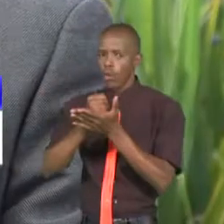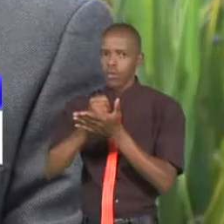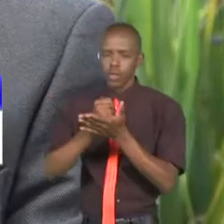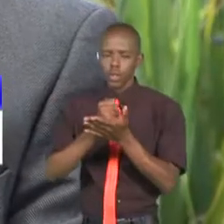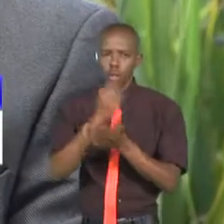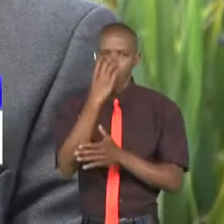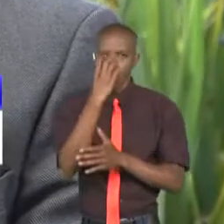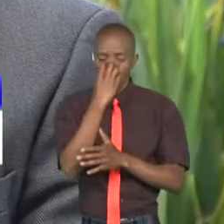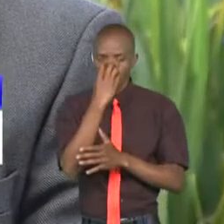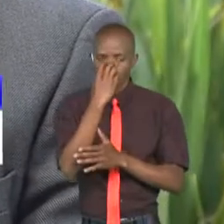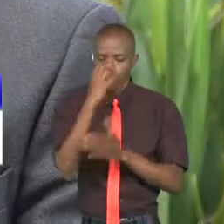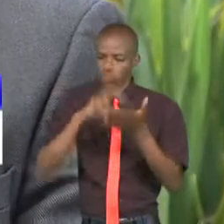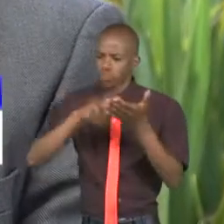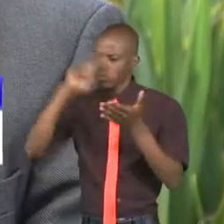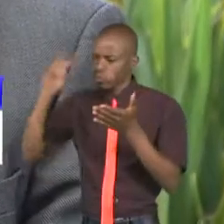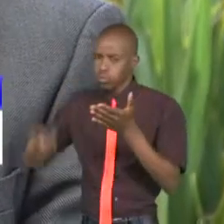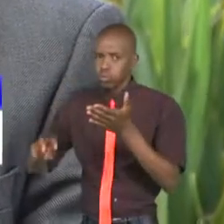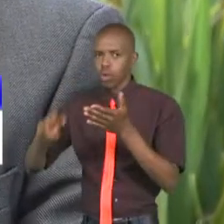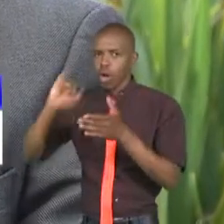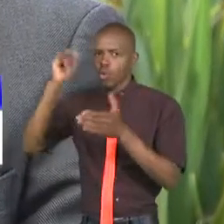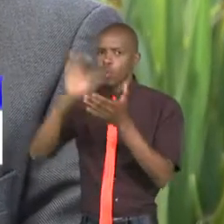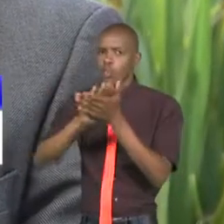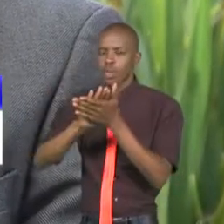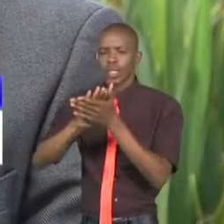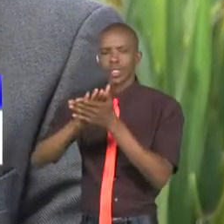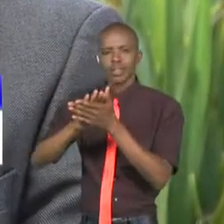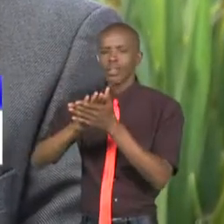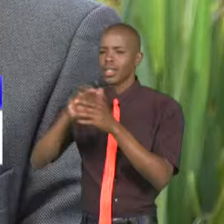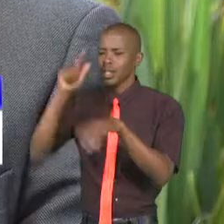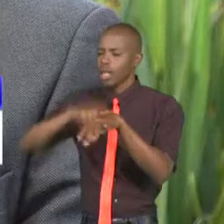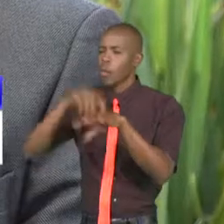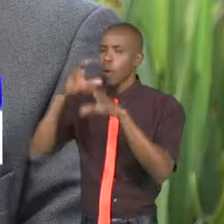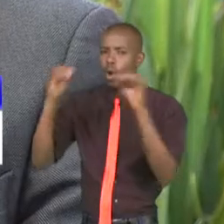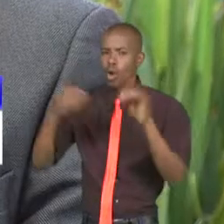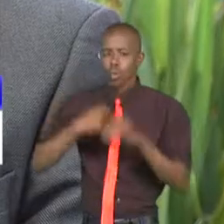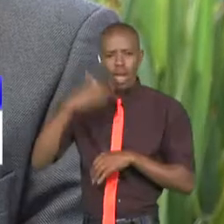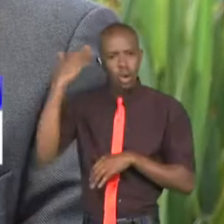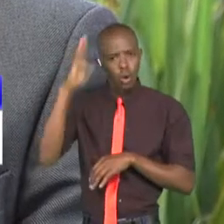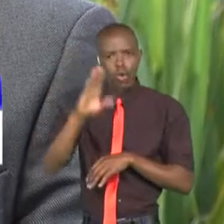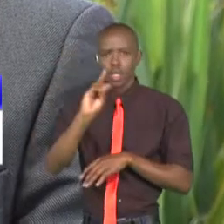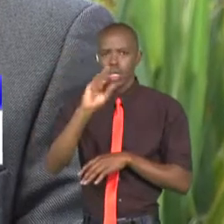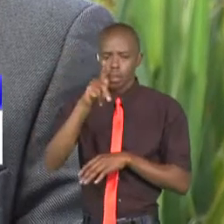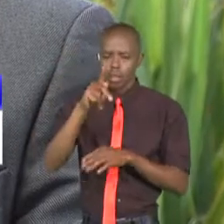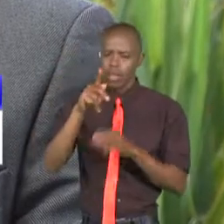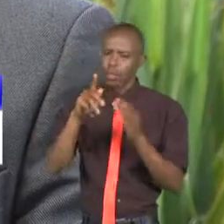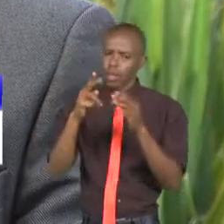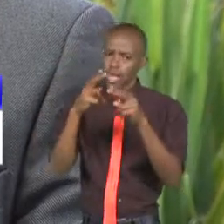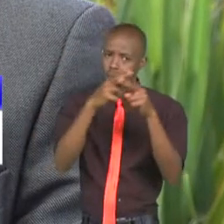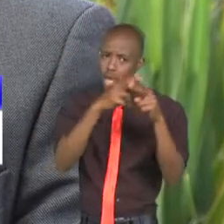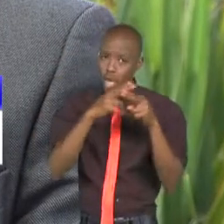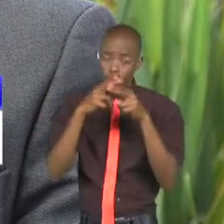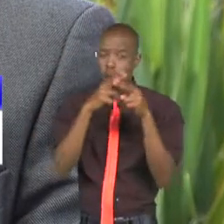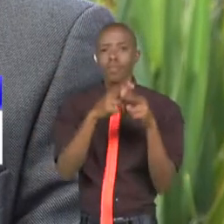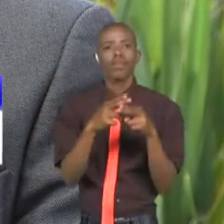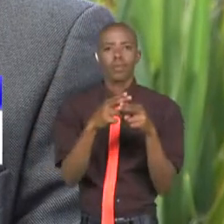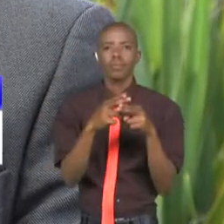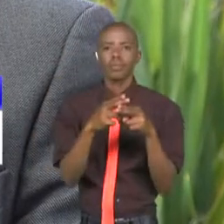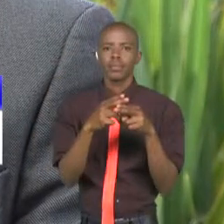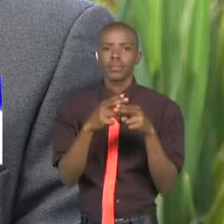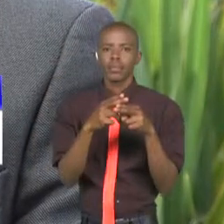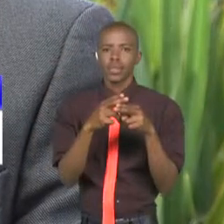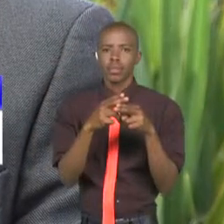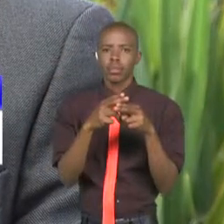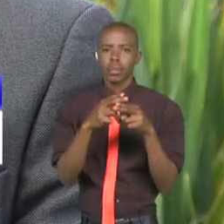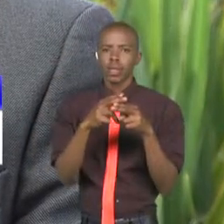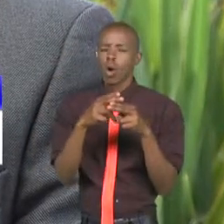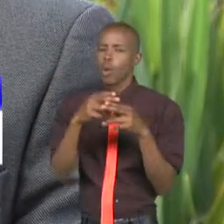left Jubilee Party a long time ago. In my view, I don't think the Deputy President is keen to even